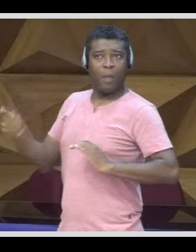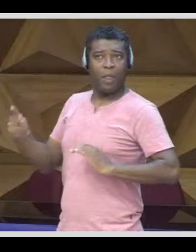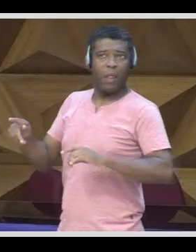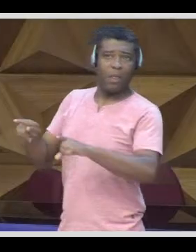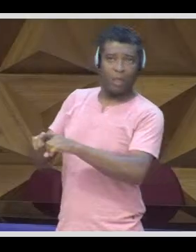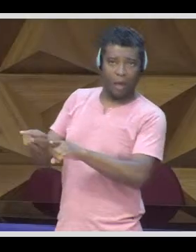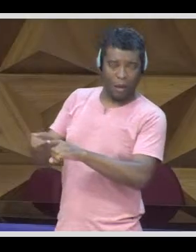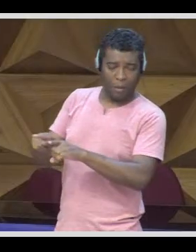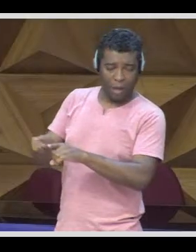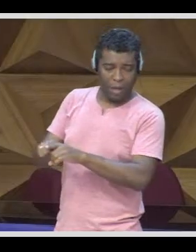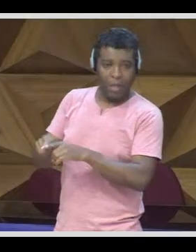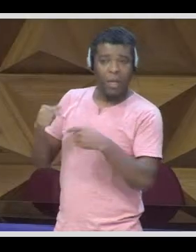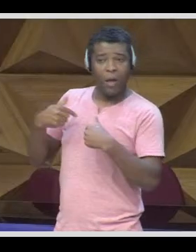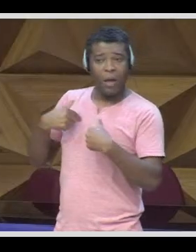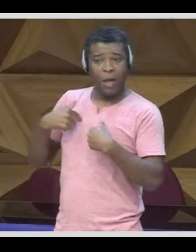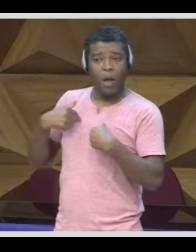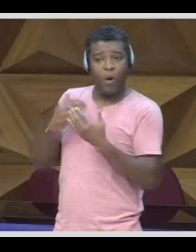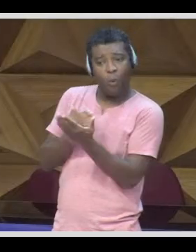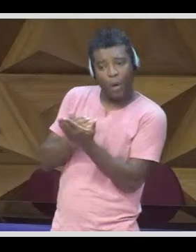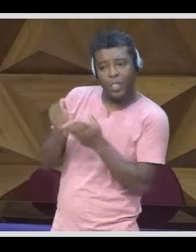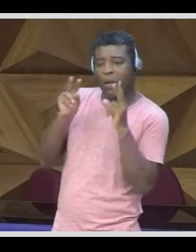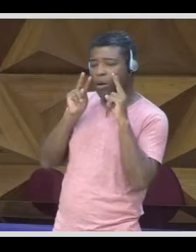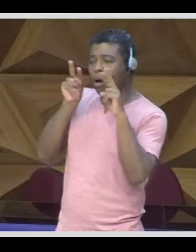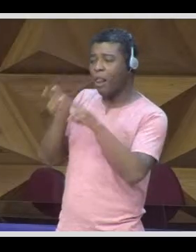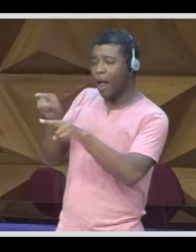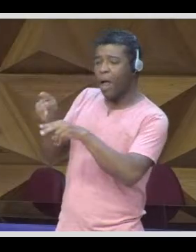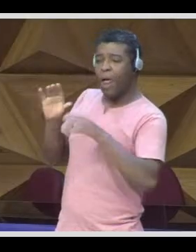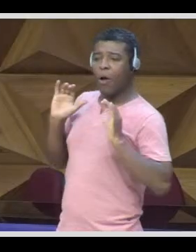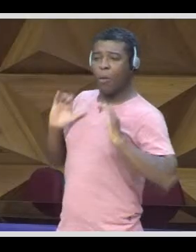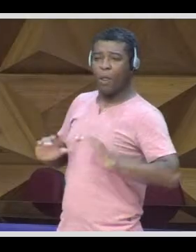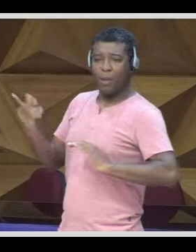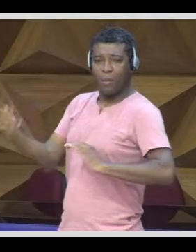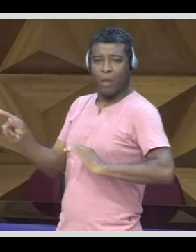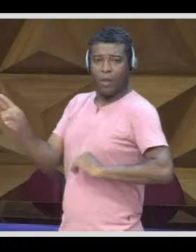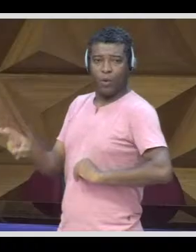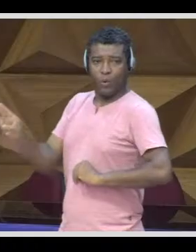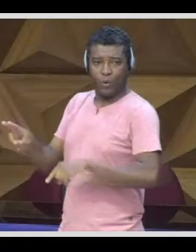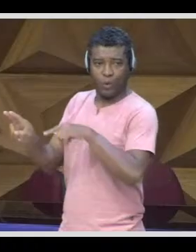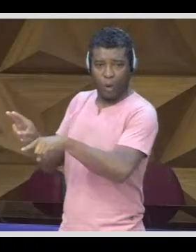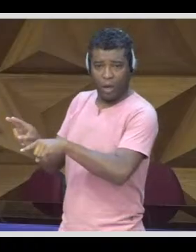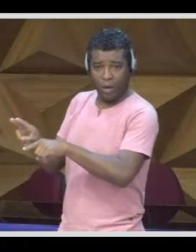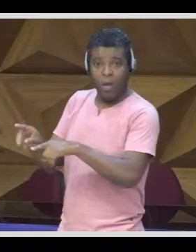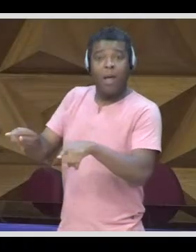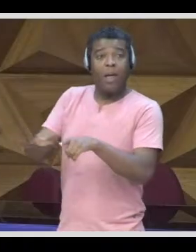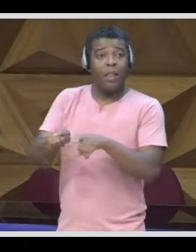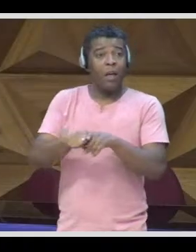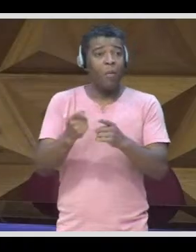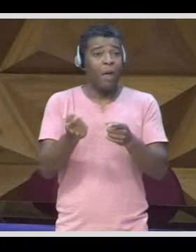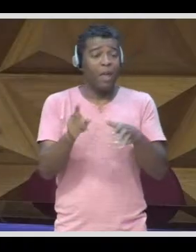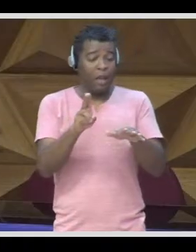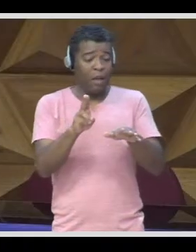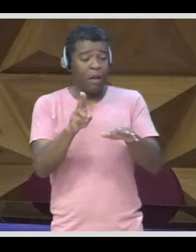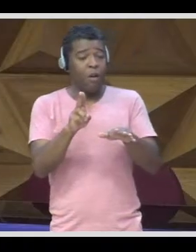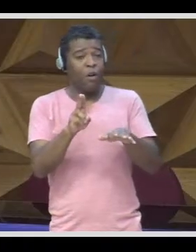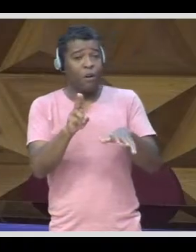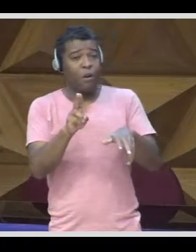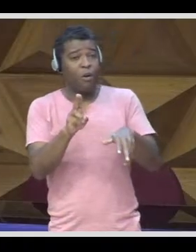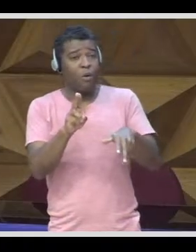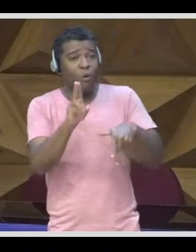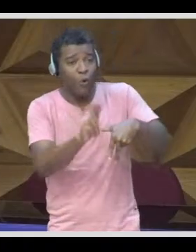behavior. And with the emergence of social media, this became like central stage. And that's my